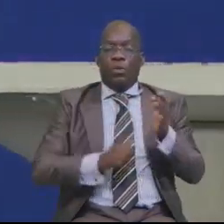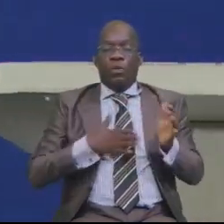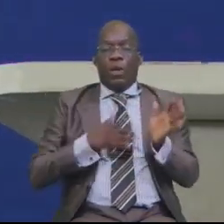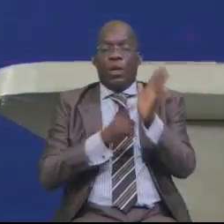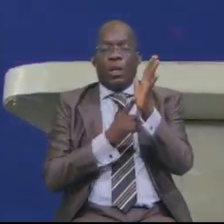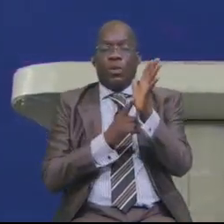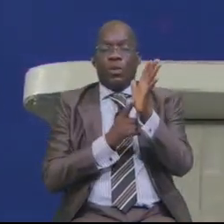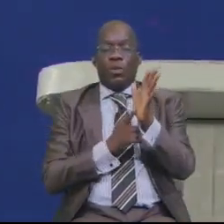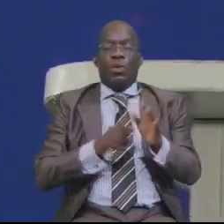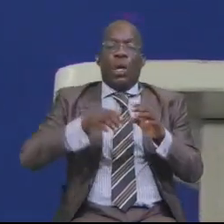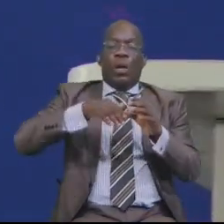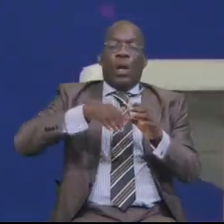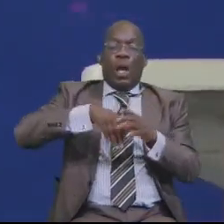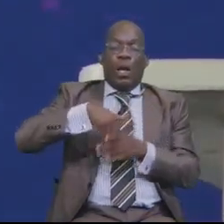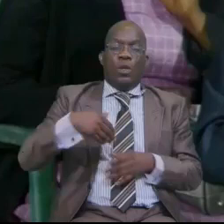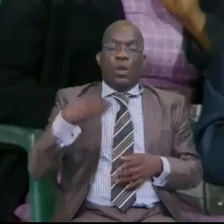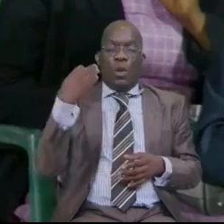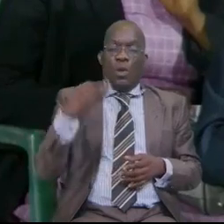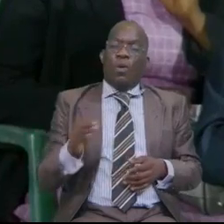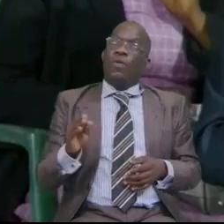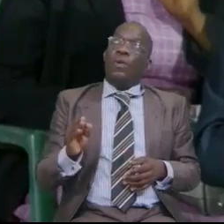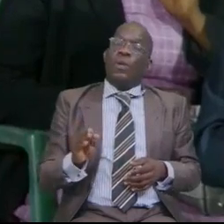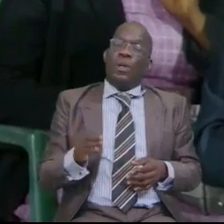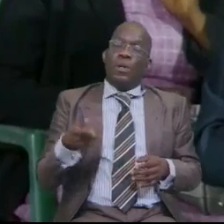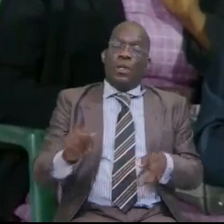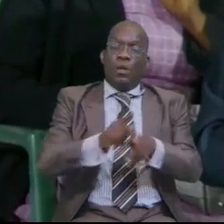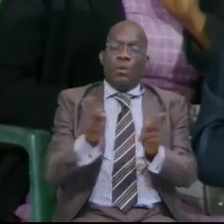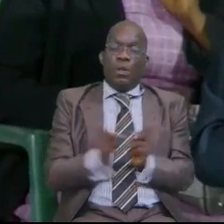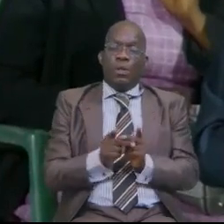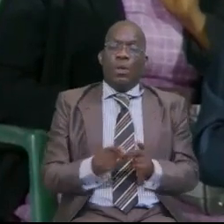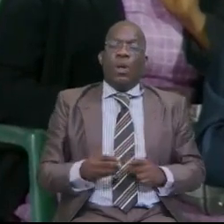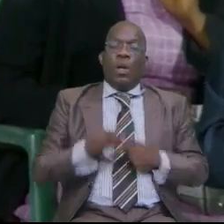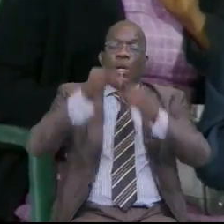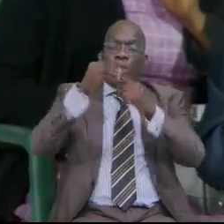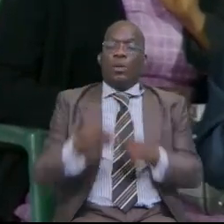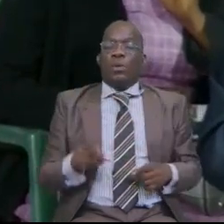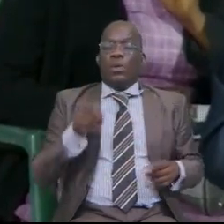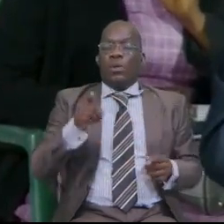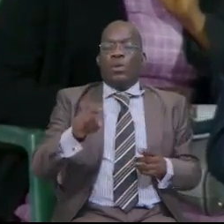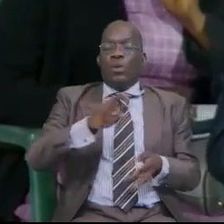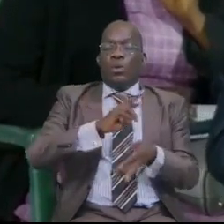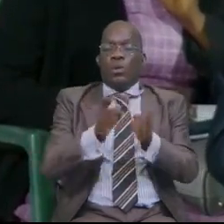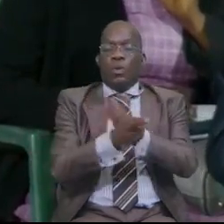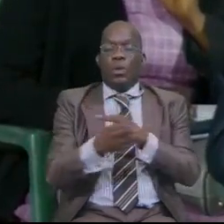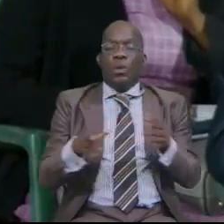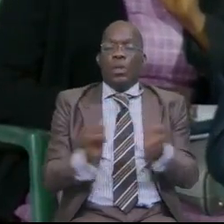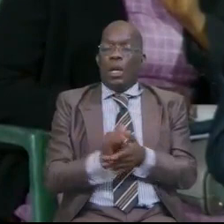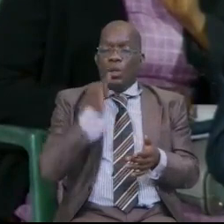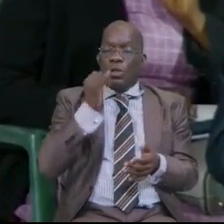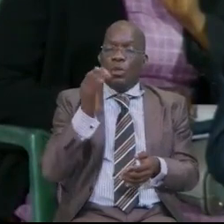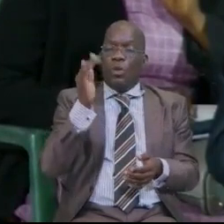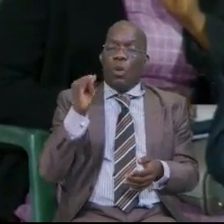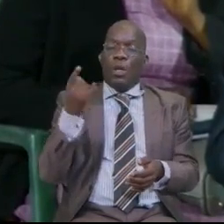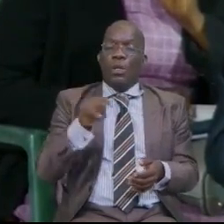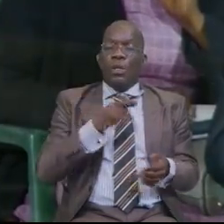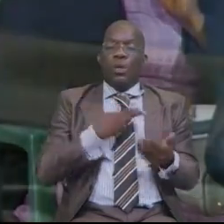the candlestick out of its place, except thou repent. That's why the Holy Ghost is calling